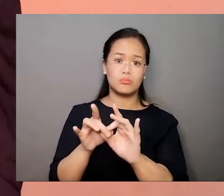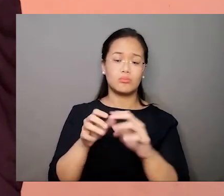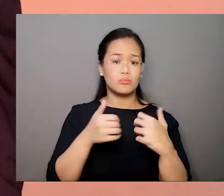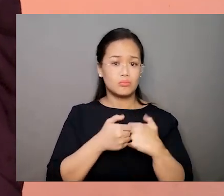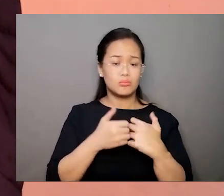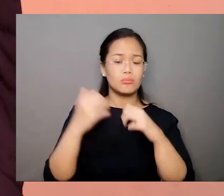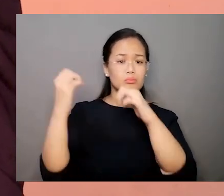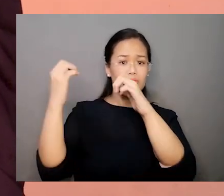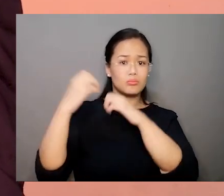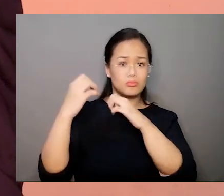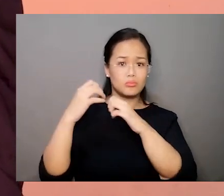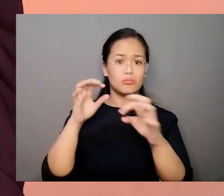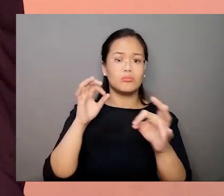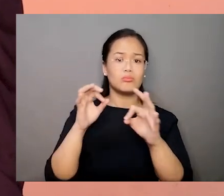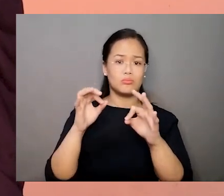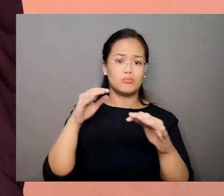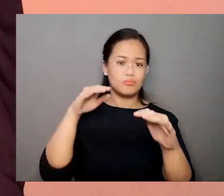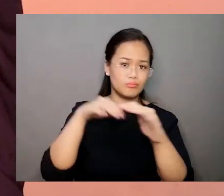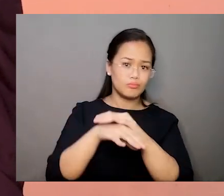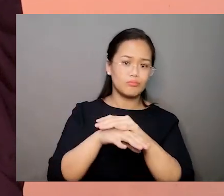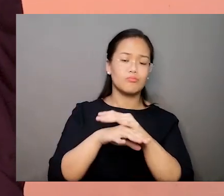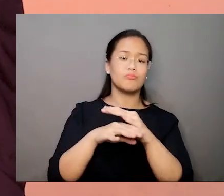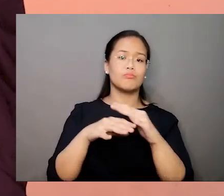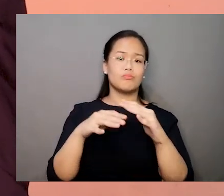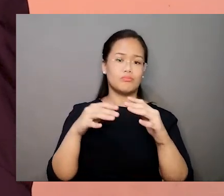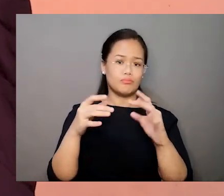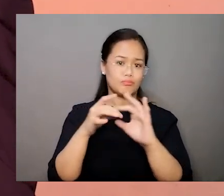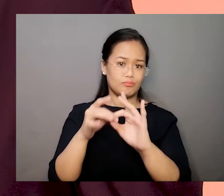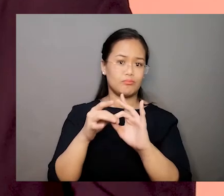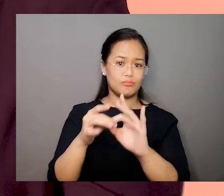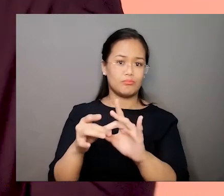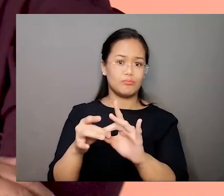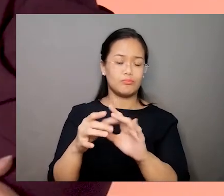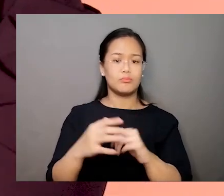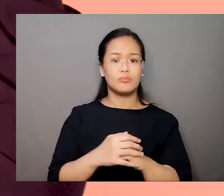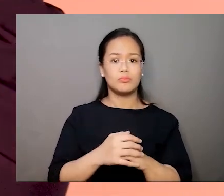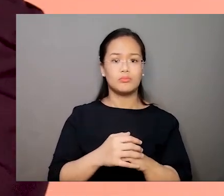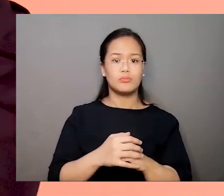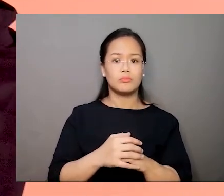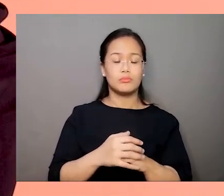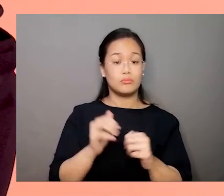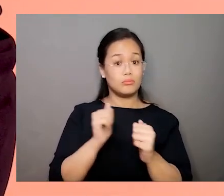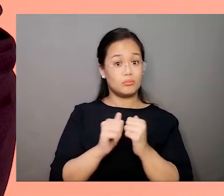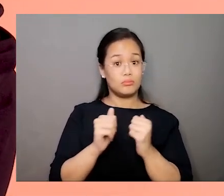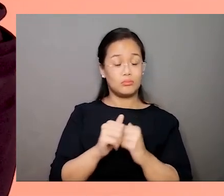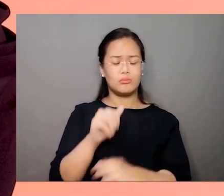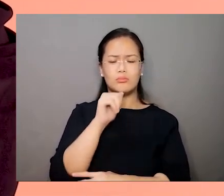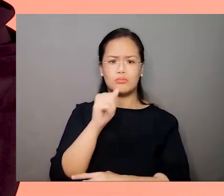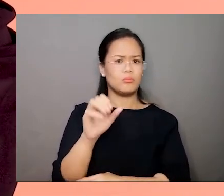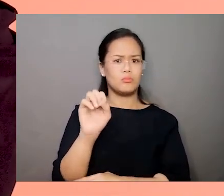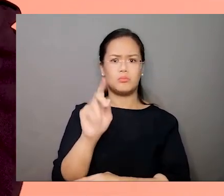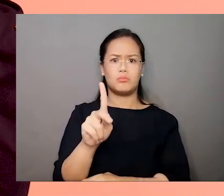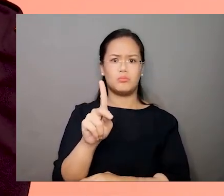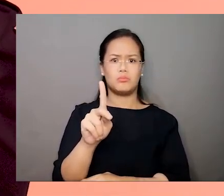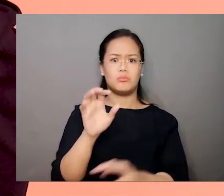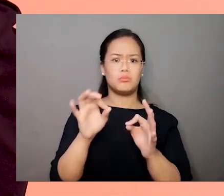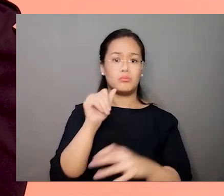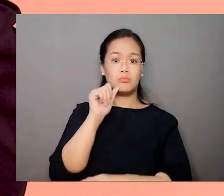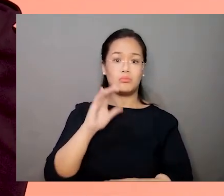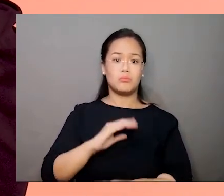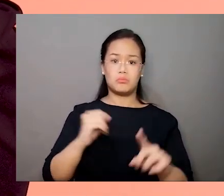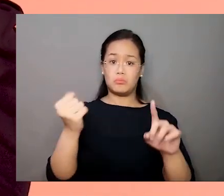expect when they enter into such relationships. That it is not okay for women to be